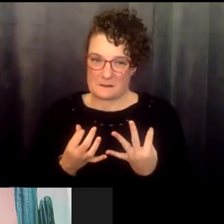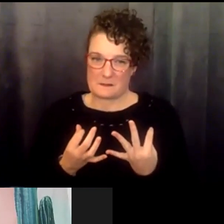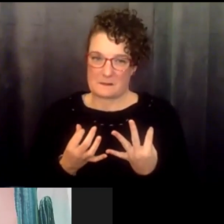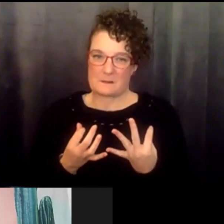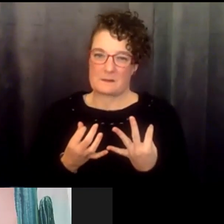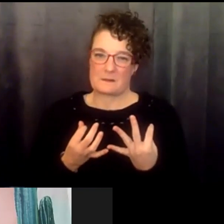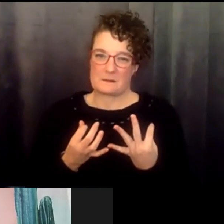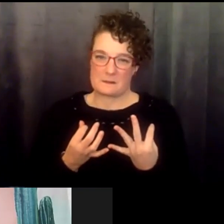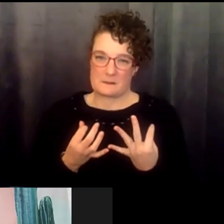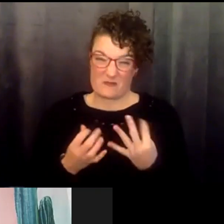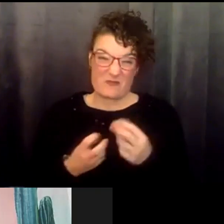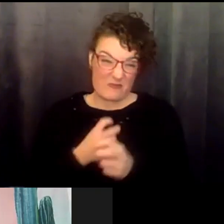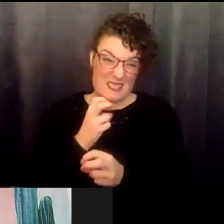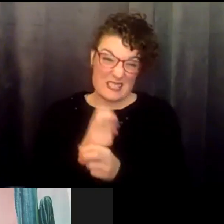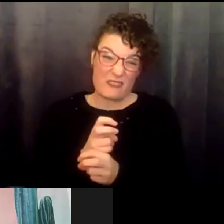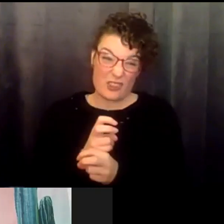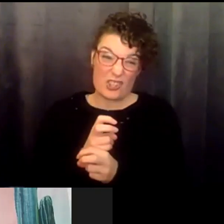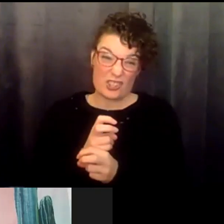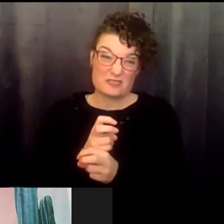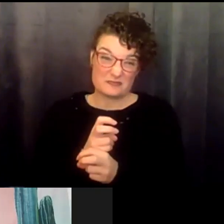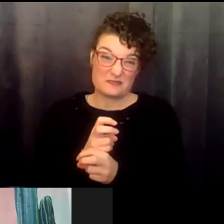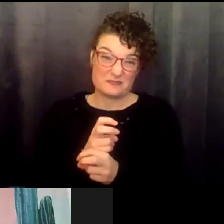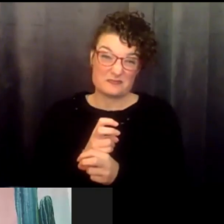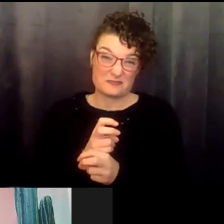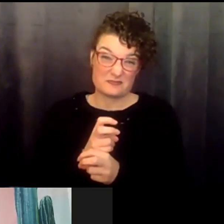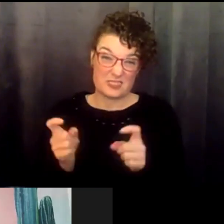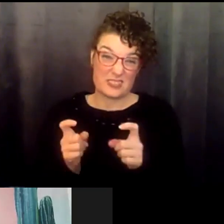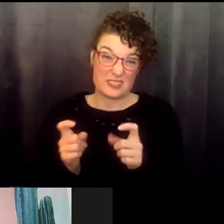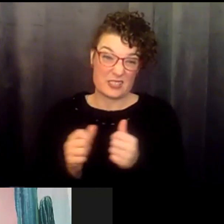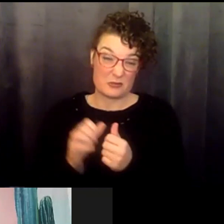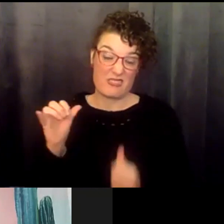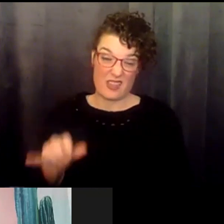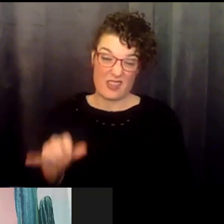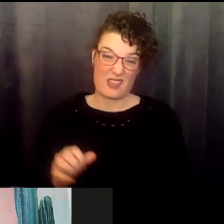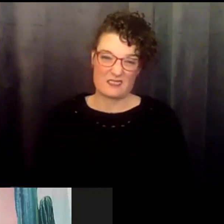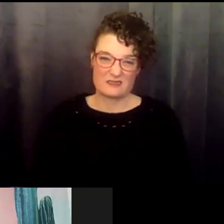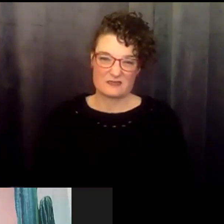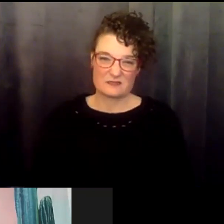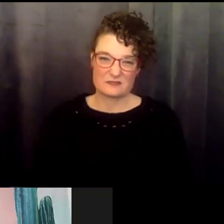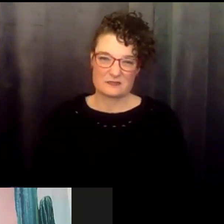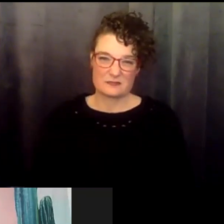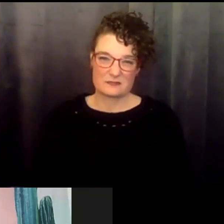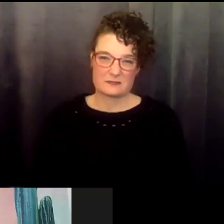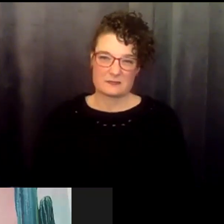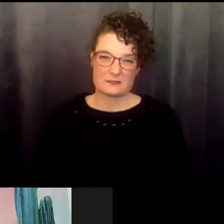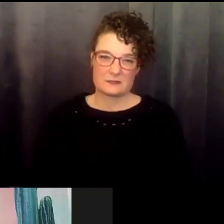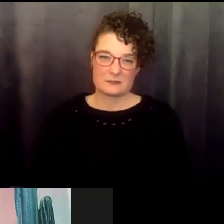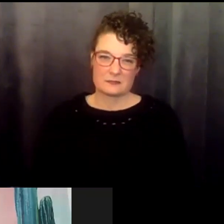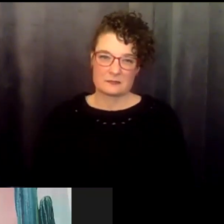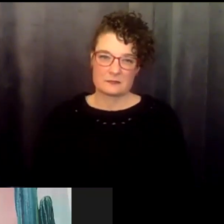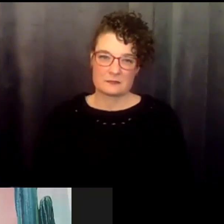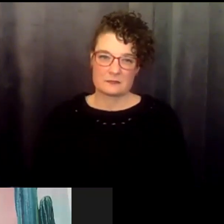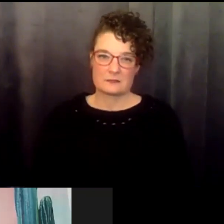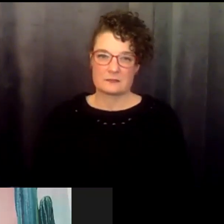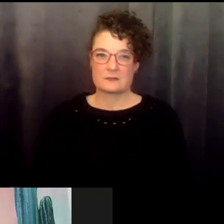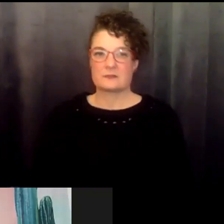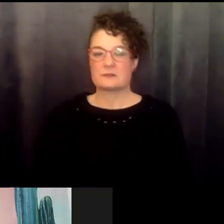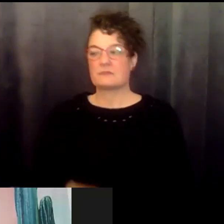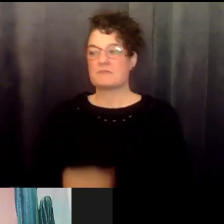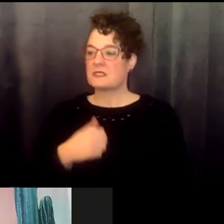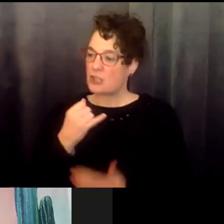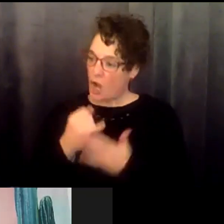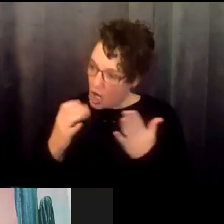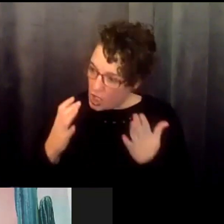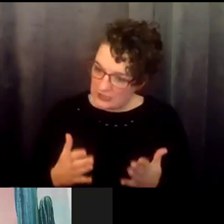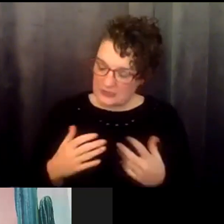So that's difficult. That's difficult to deal with. But in being an artist and sitting with this and having